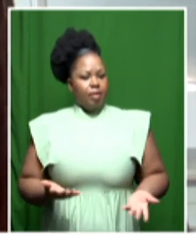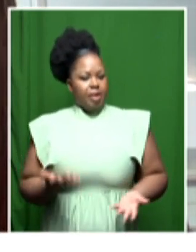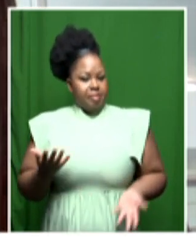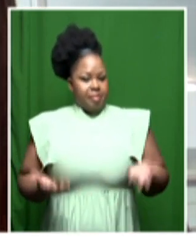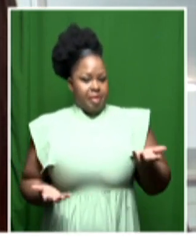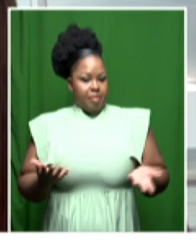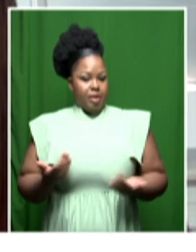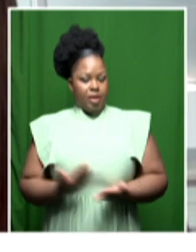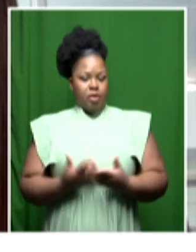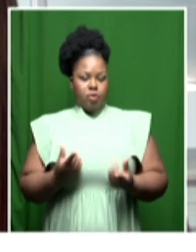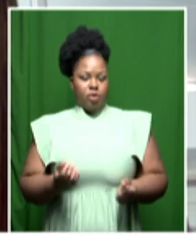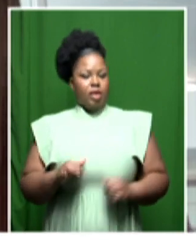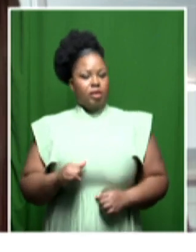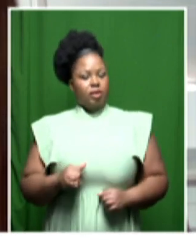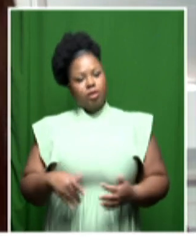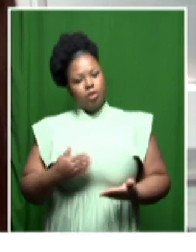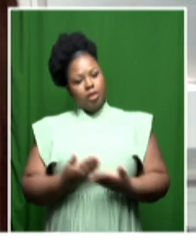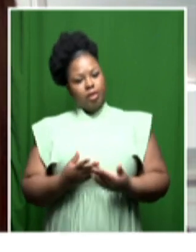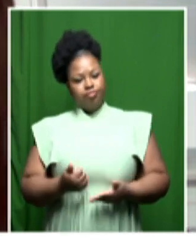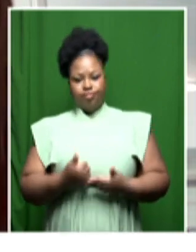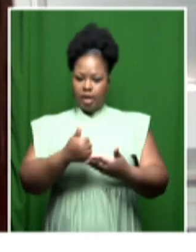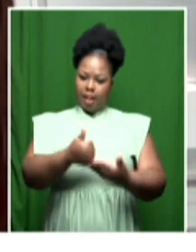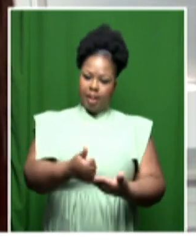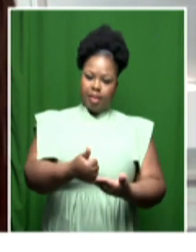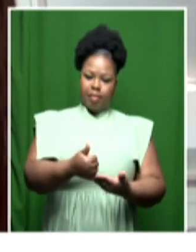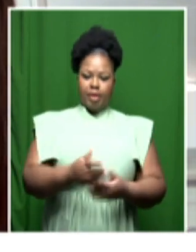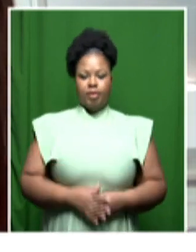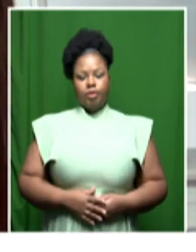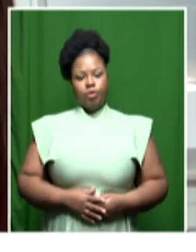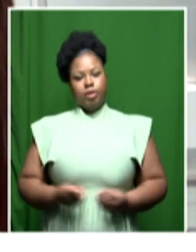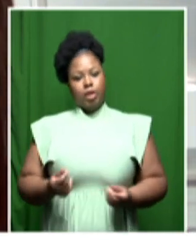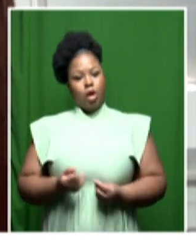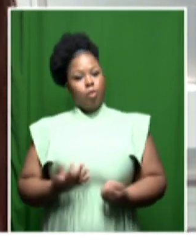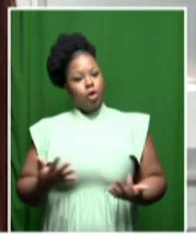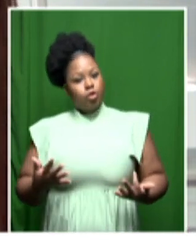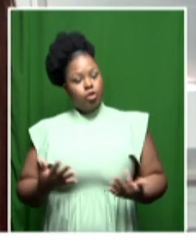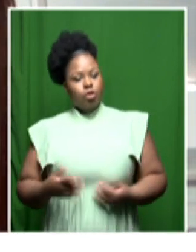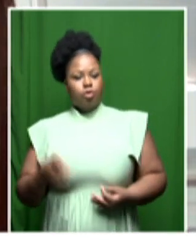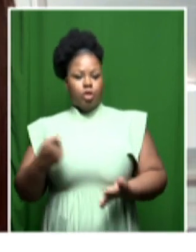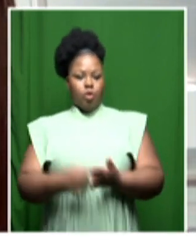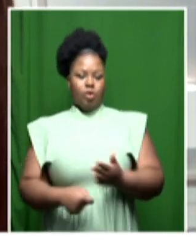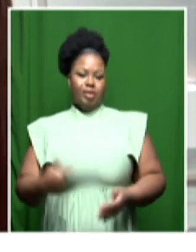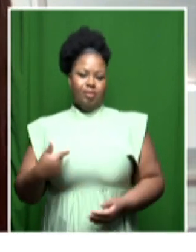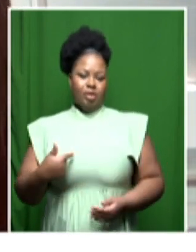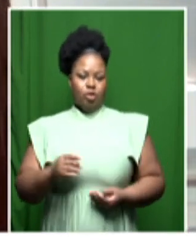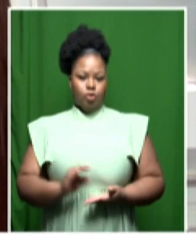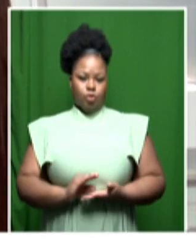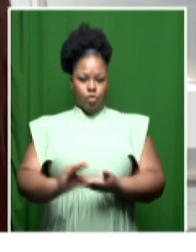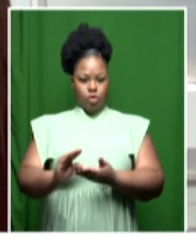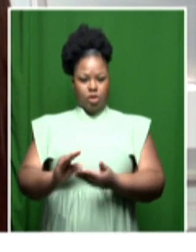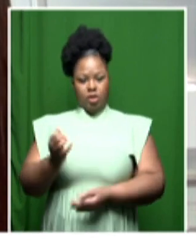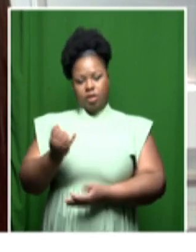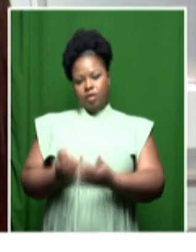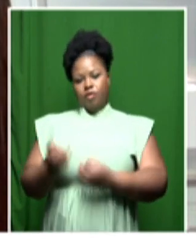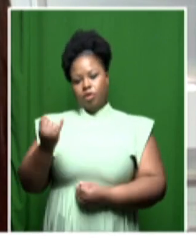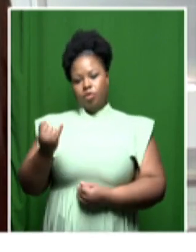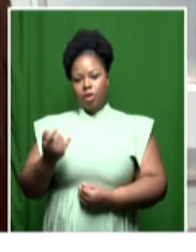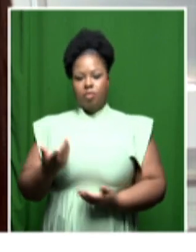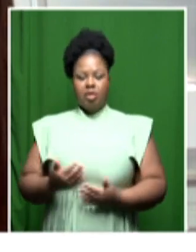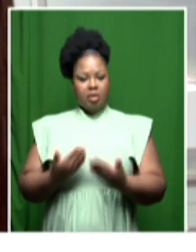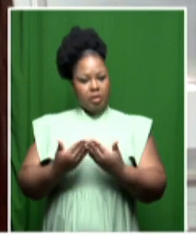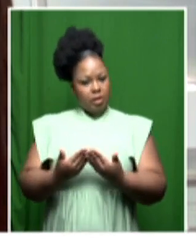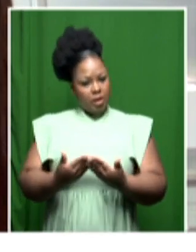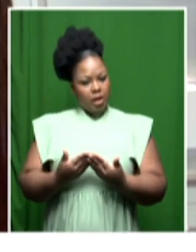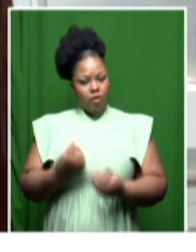I can do that. I can step up to the plate and say, well, you know, how much is it going to cost me to sponsor an individual that they can